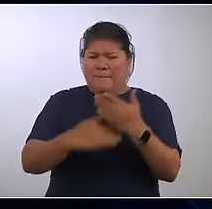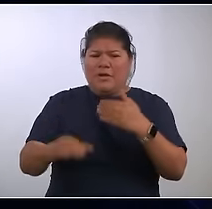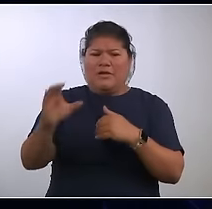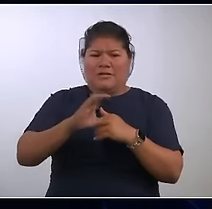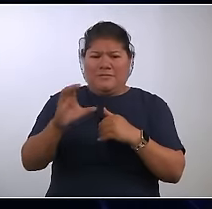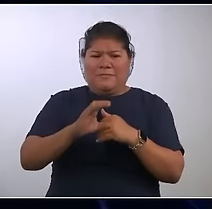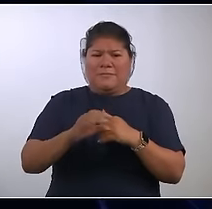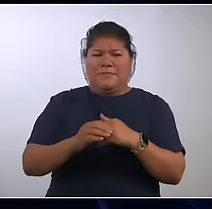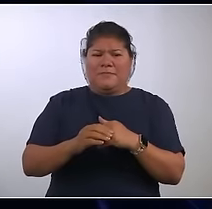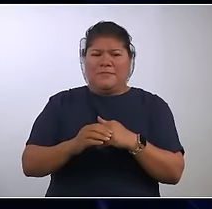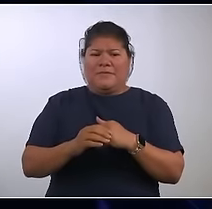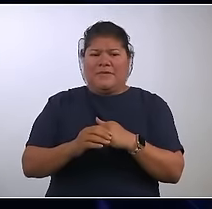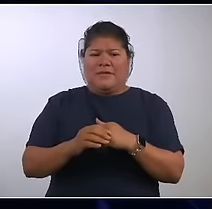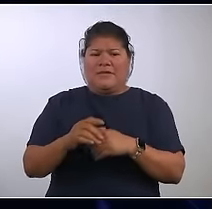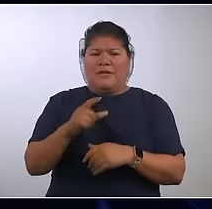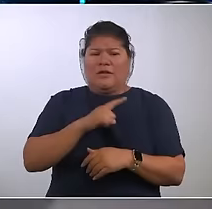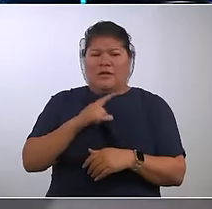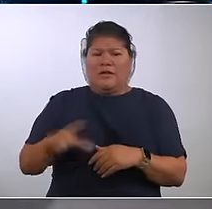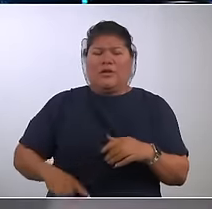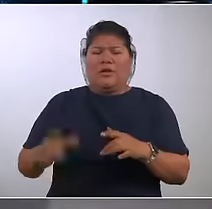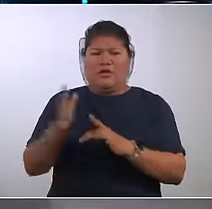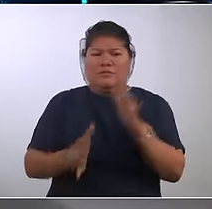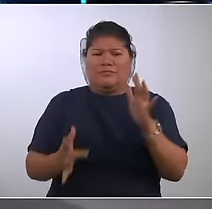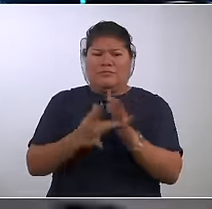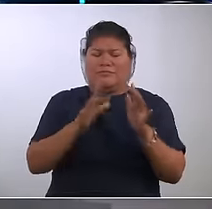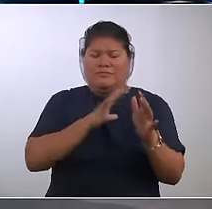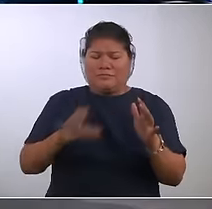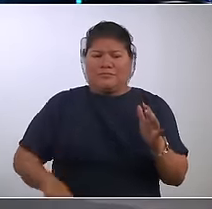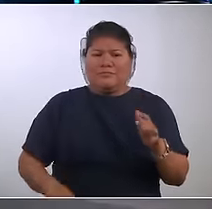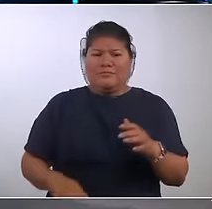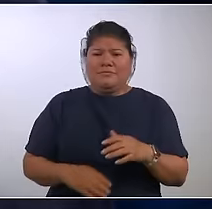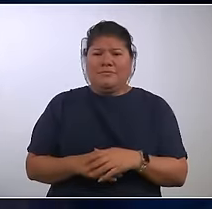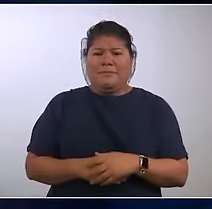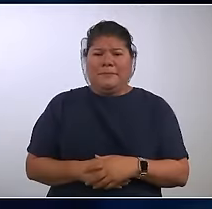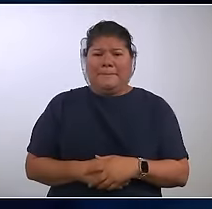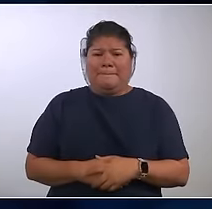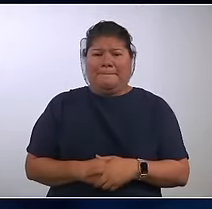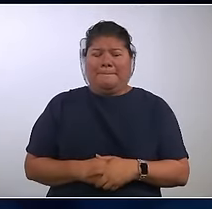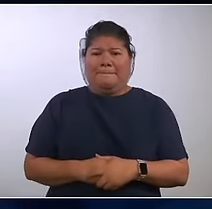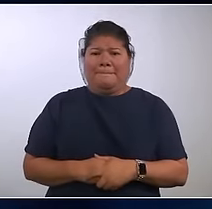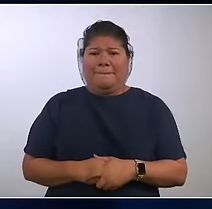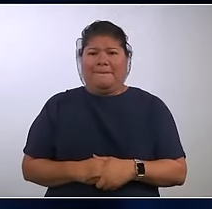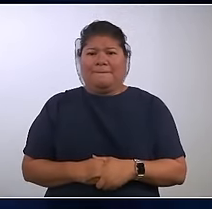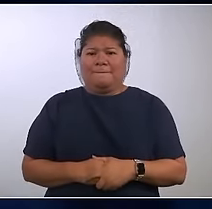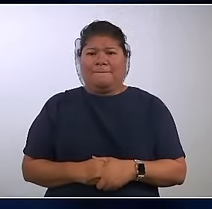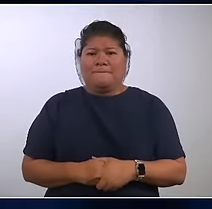Soy parte de la iglesia. Of the Lord Jesus Christ. Del Señor Jesucristo.